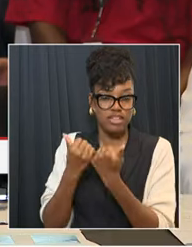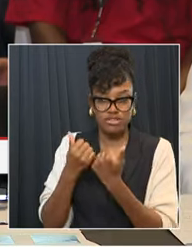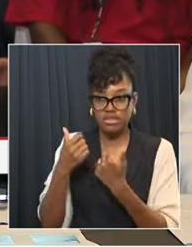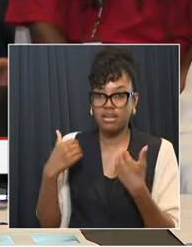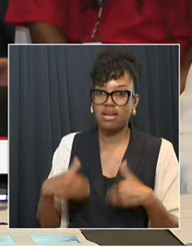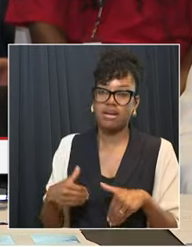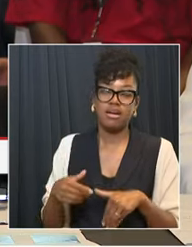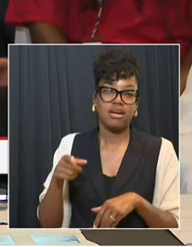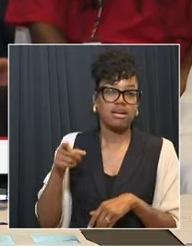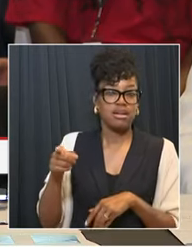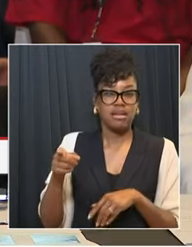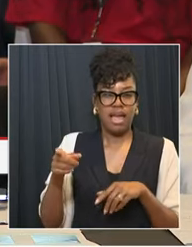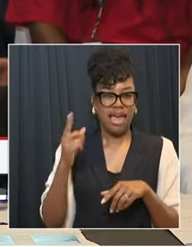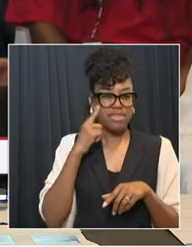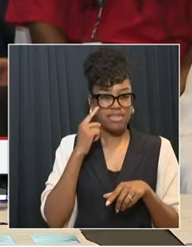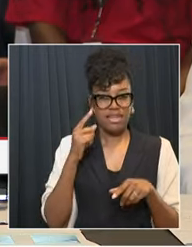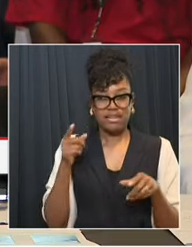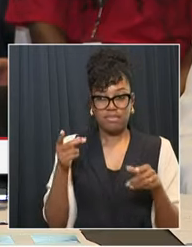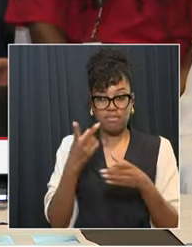think